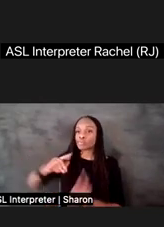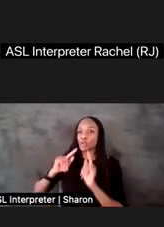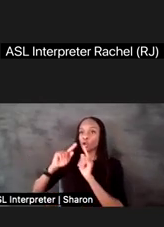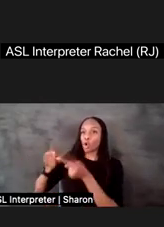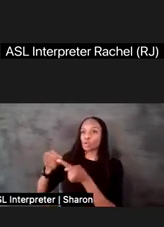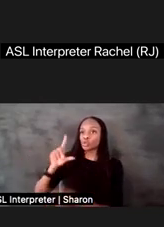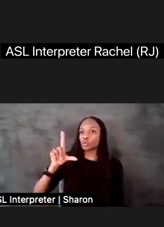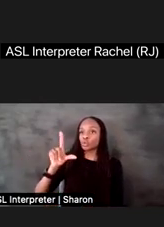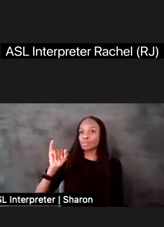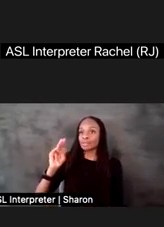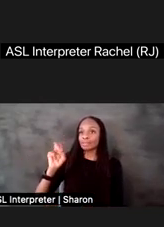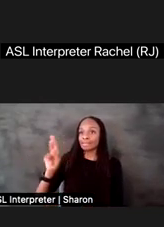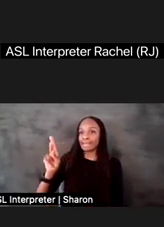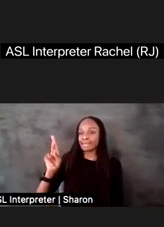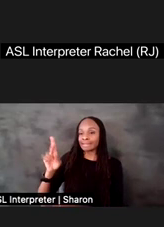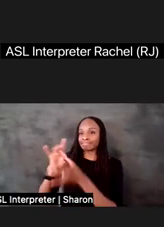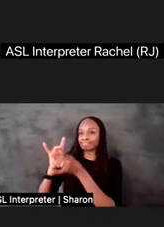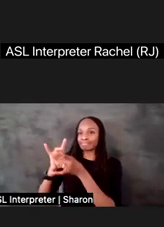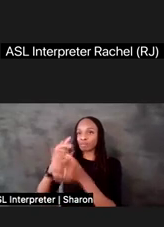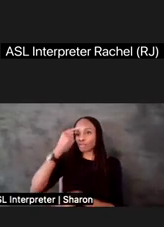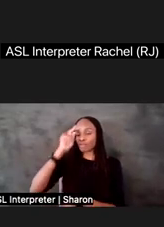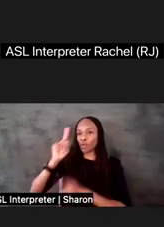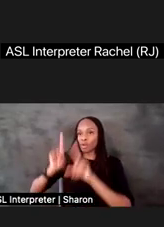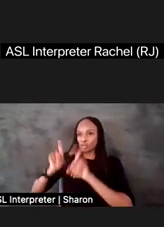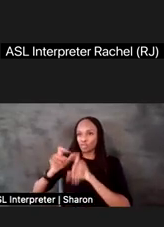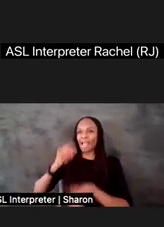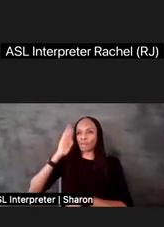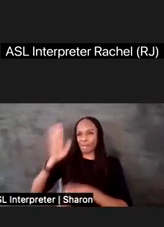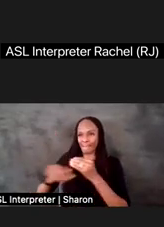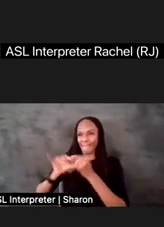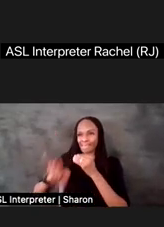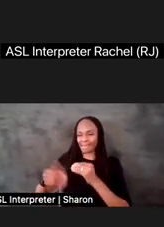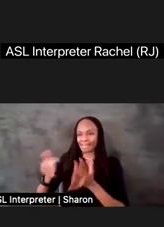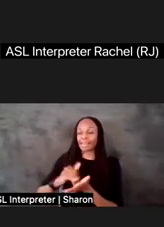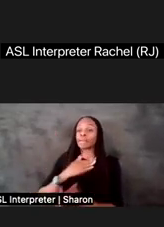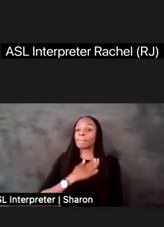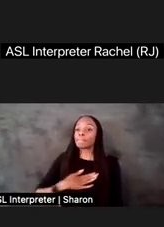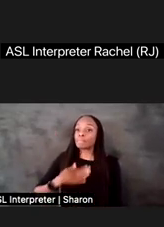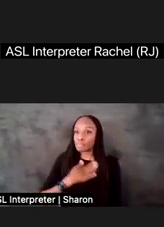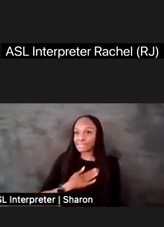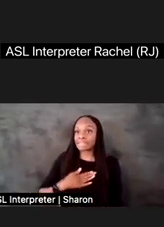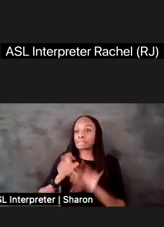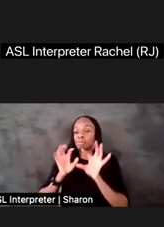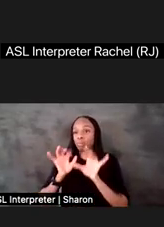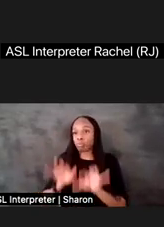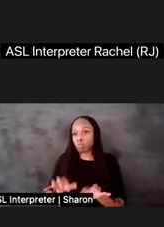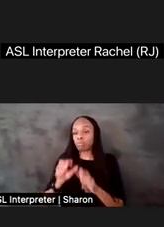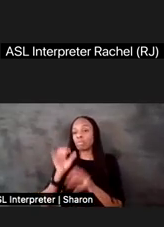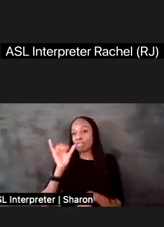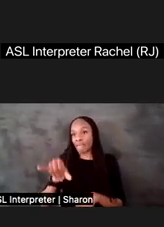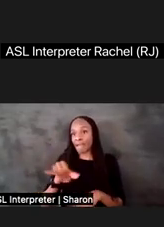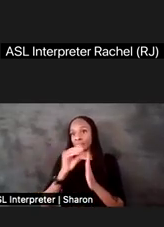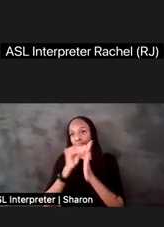the survey, we'll put that in again. Please do complete that. It may take you